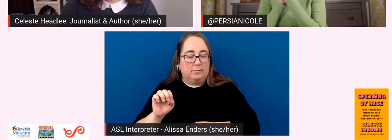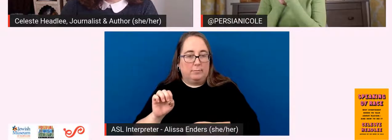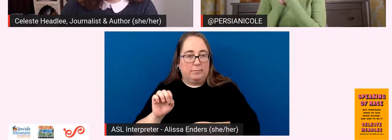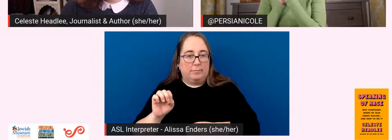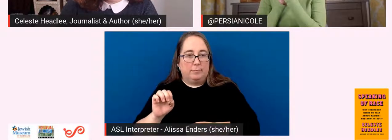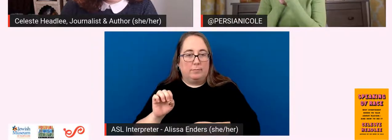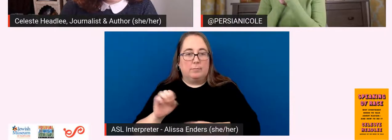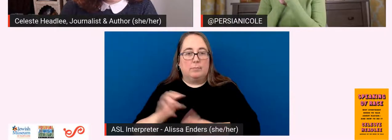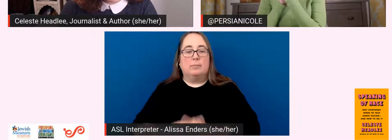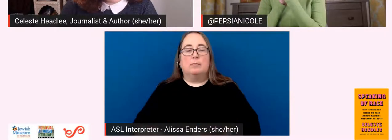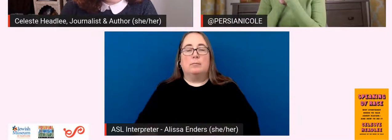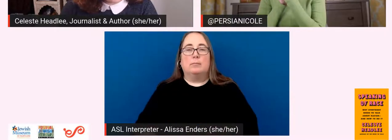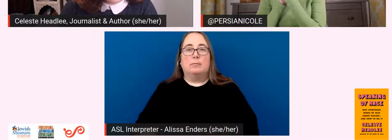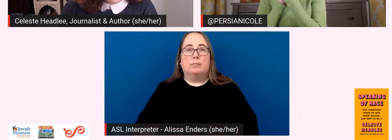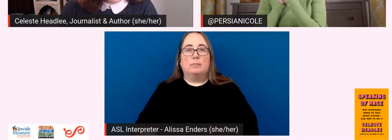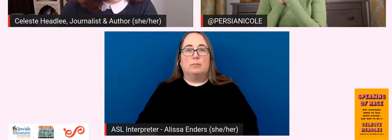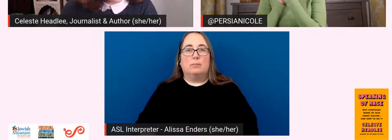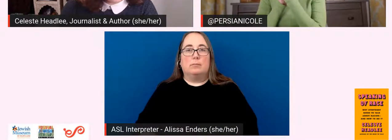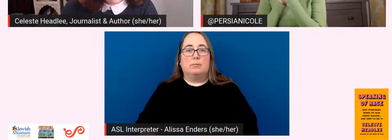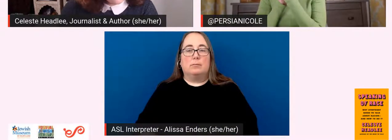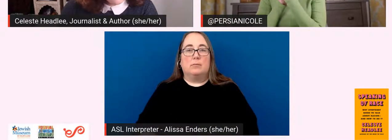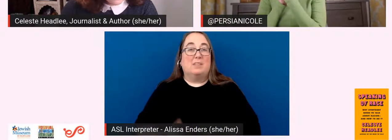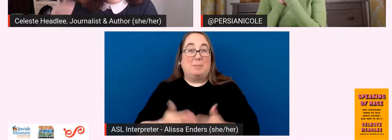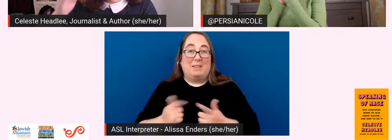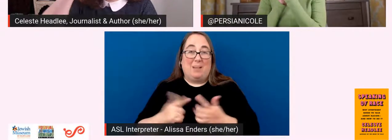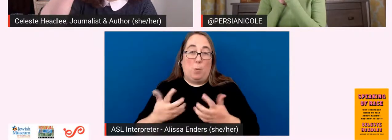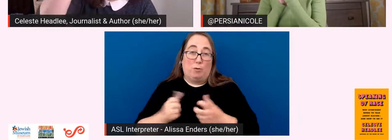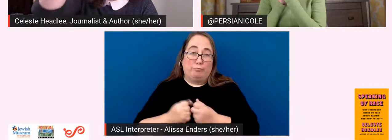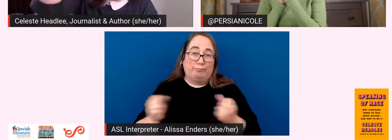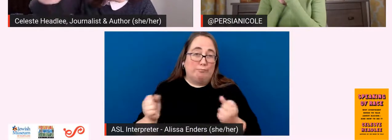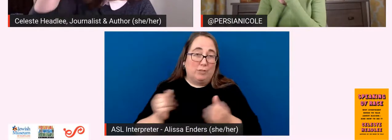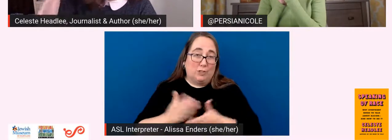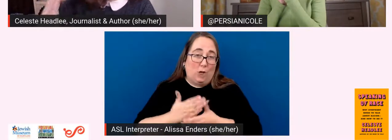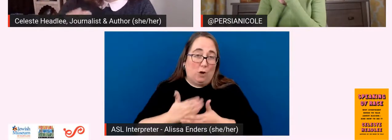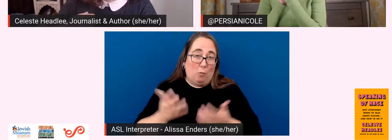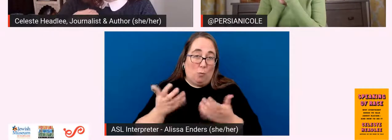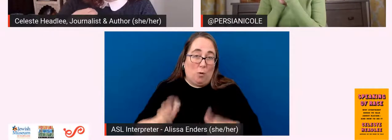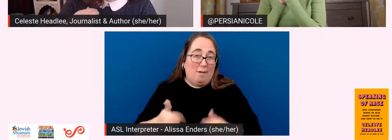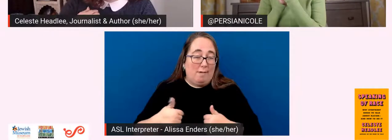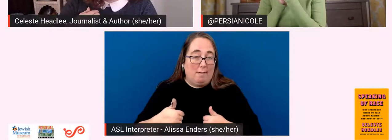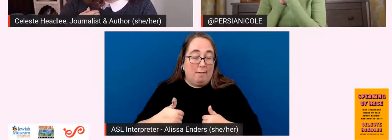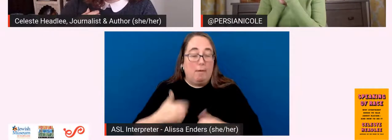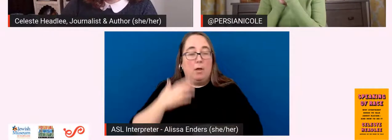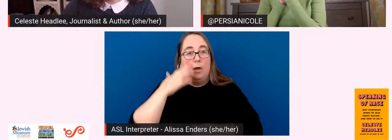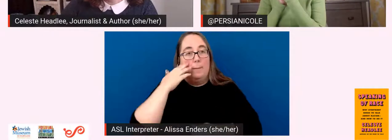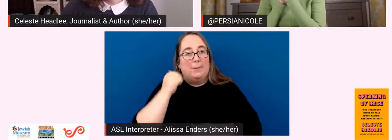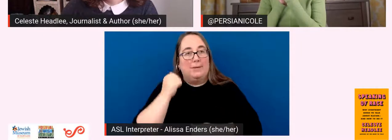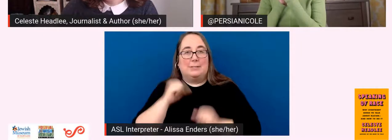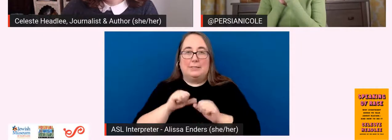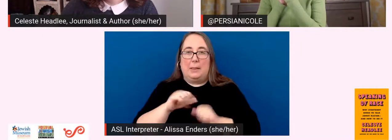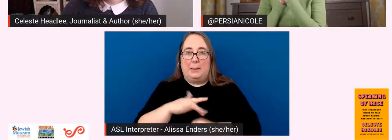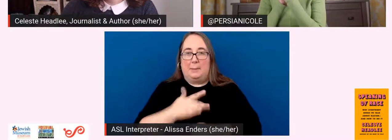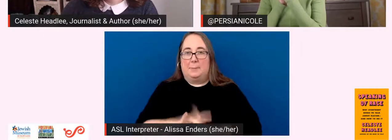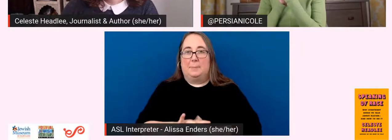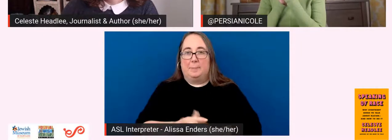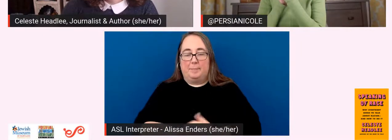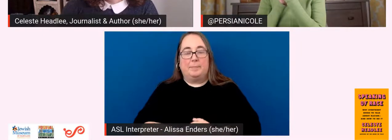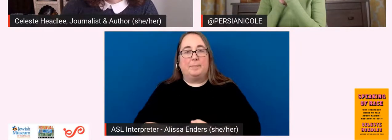There were some things I didn't particularly want to share with other people because they're still tender.